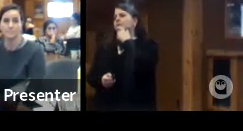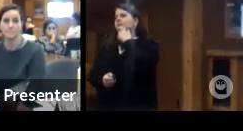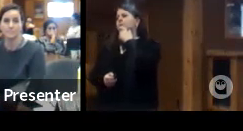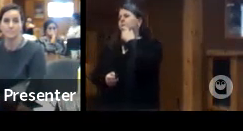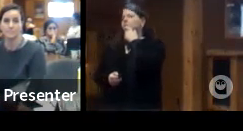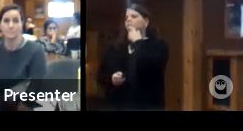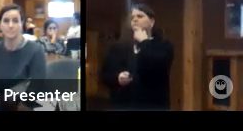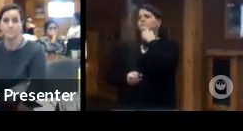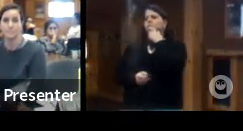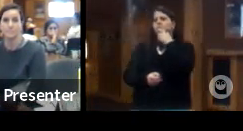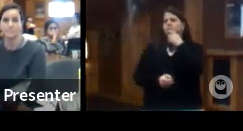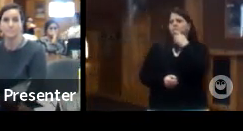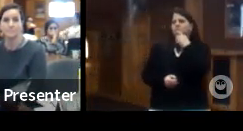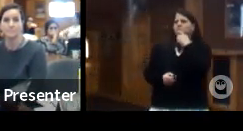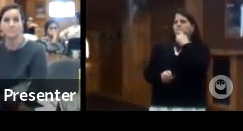add?